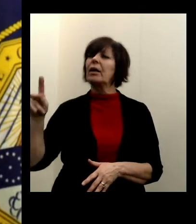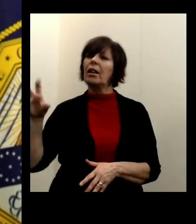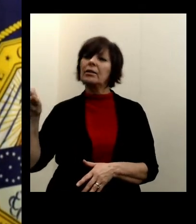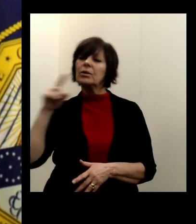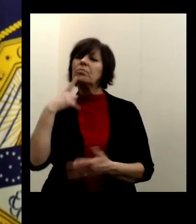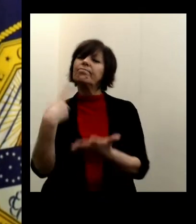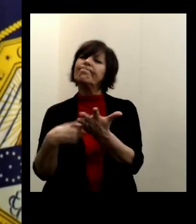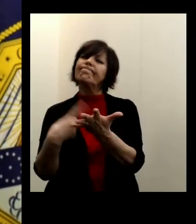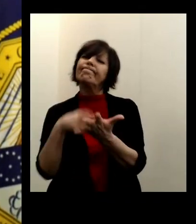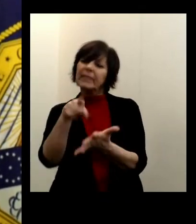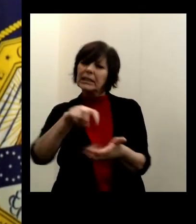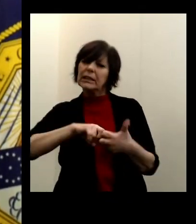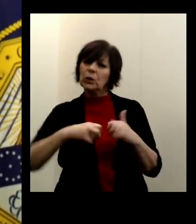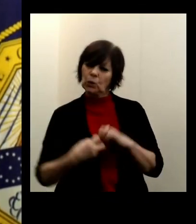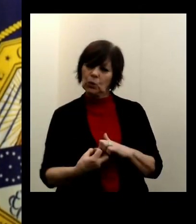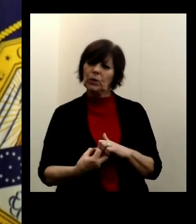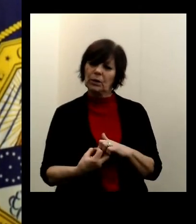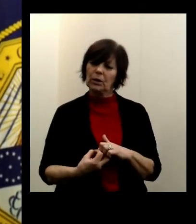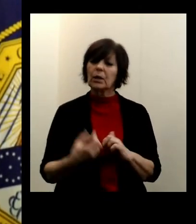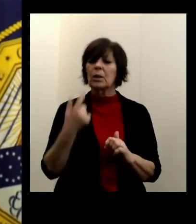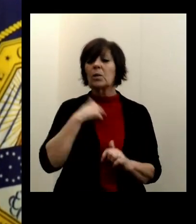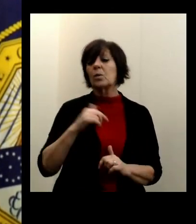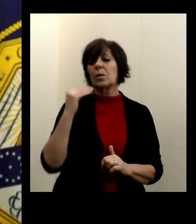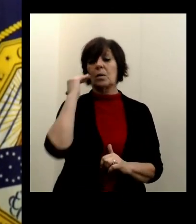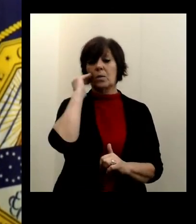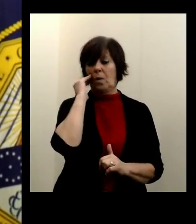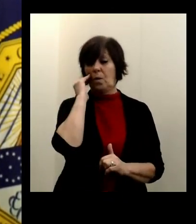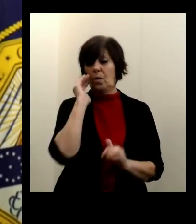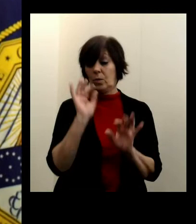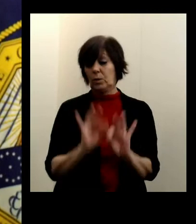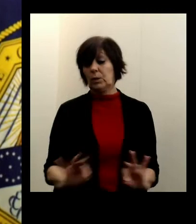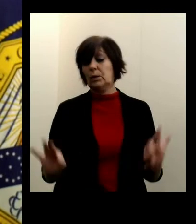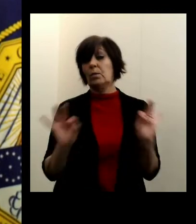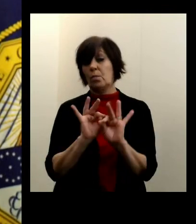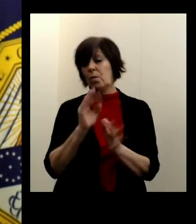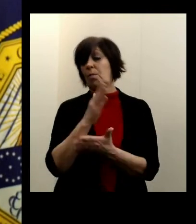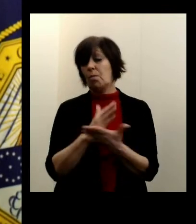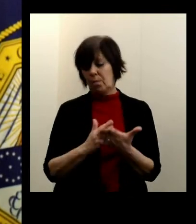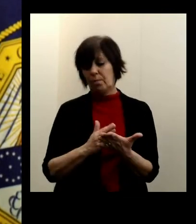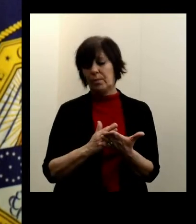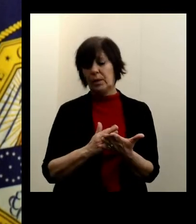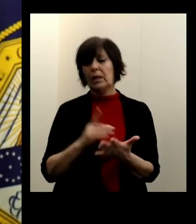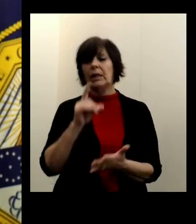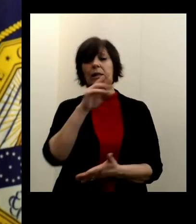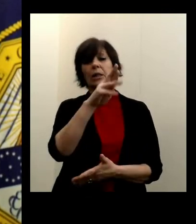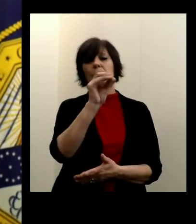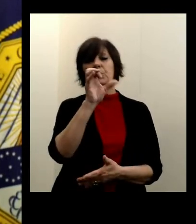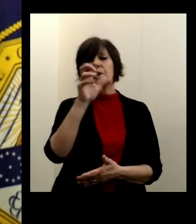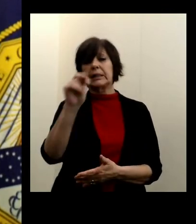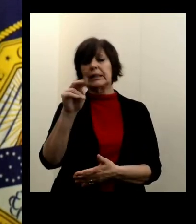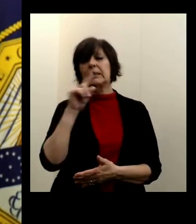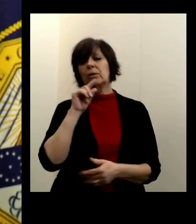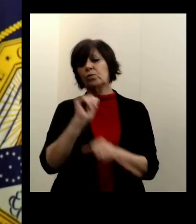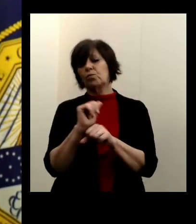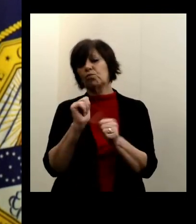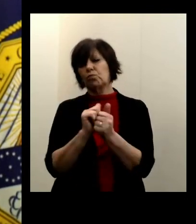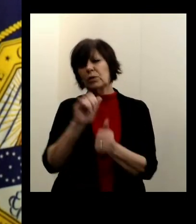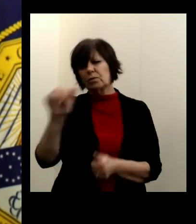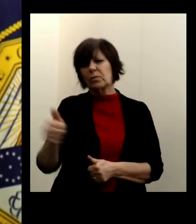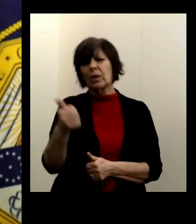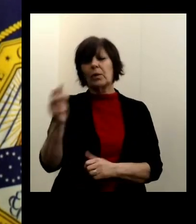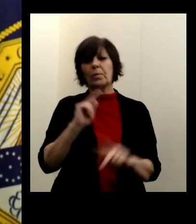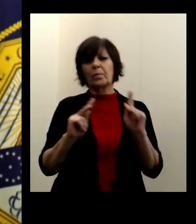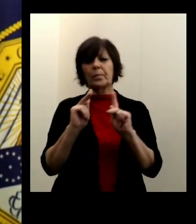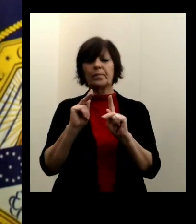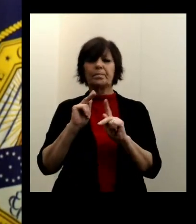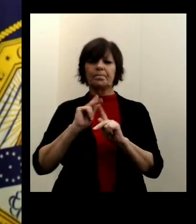about these issues. We certainly know that it's an important aspect. Dr. Burstein is working with a couple others right now and forming